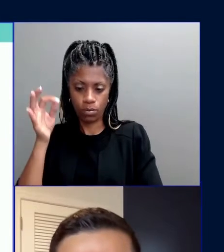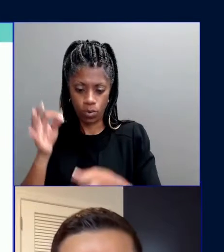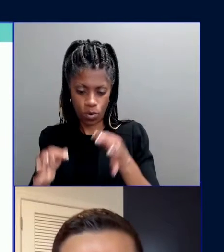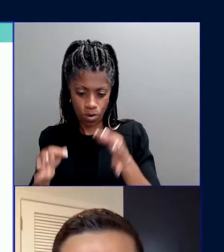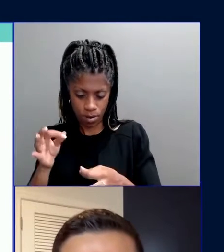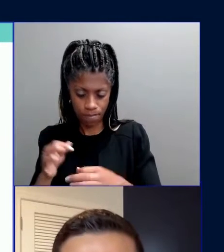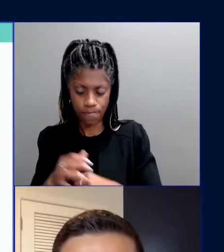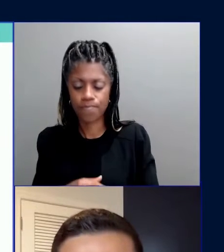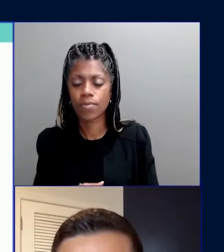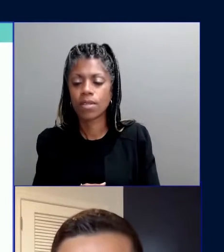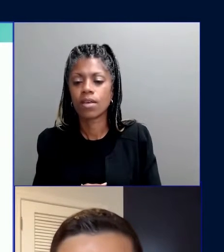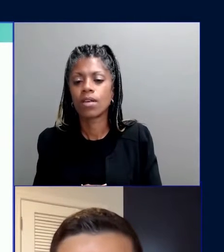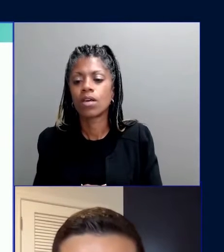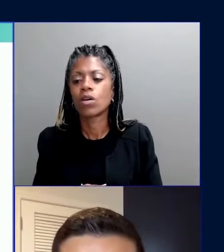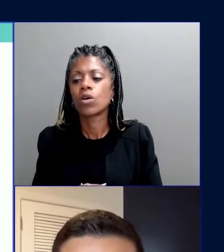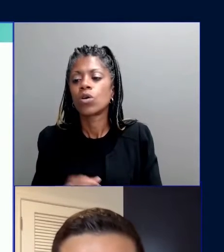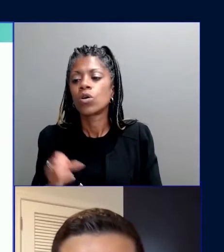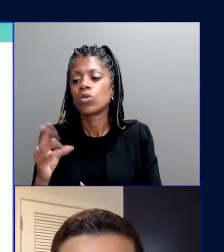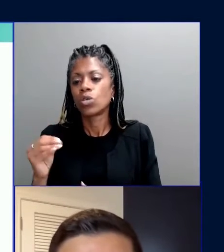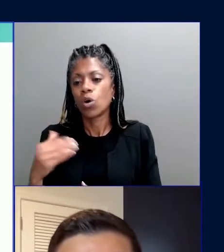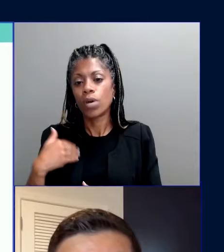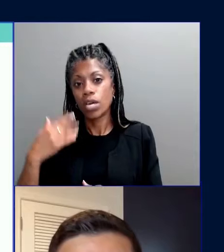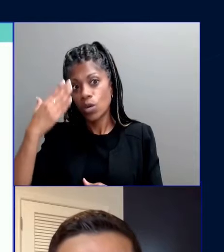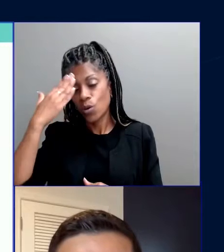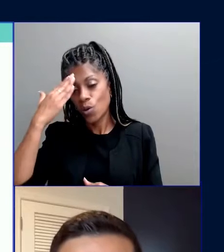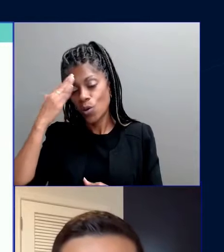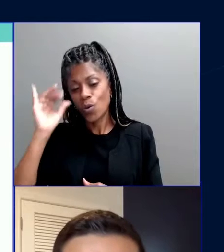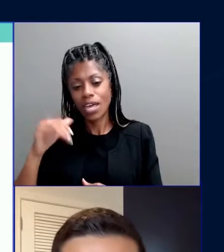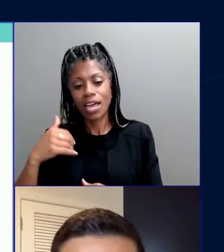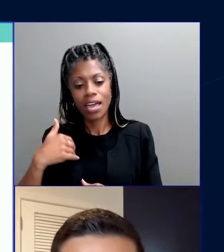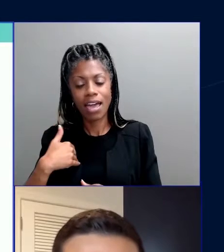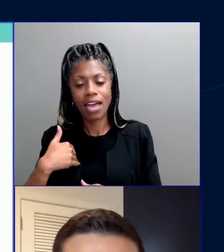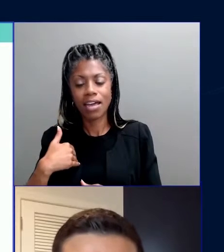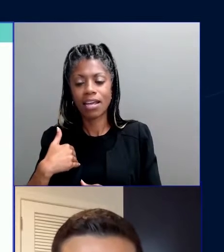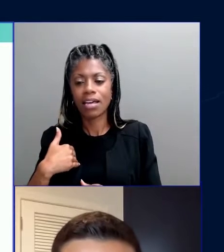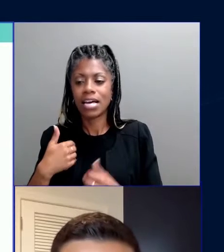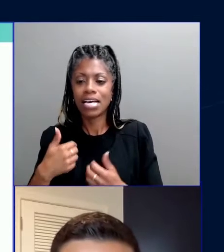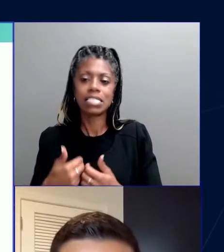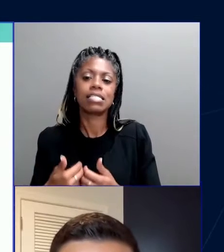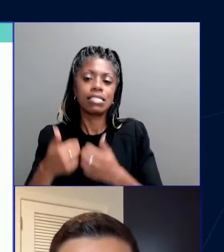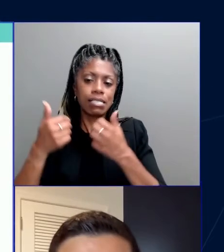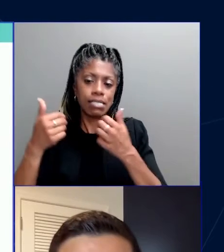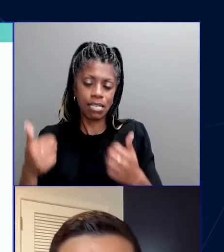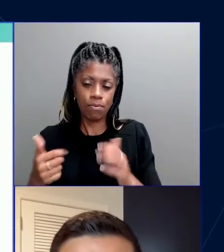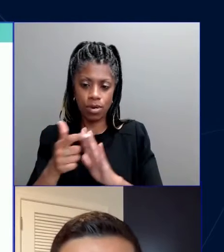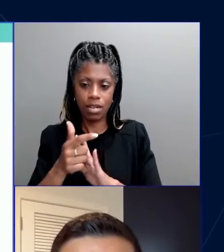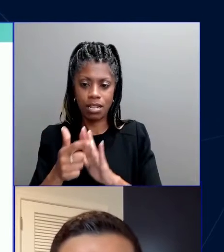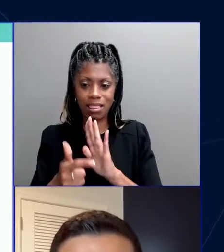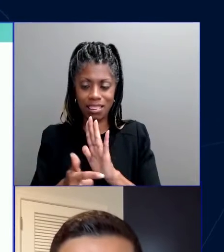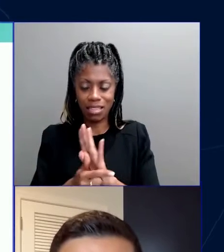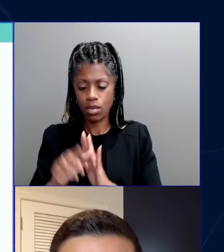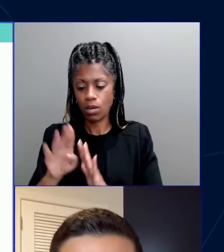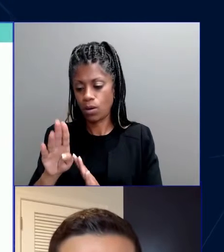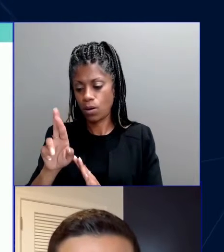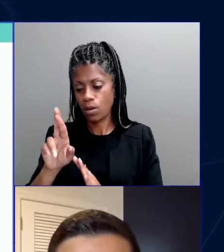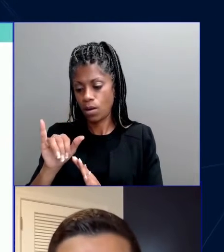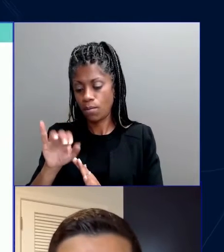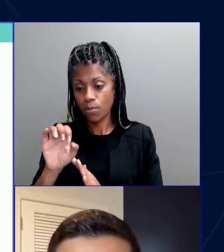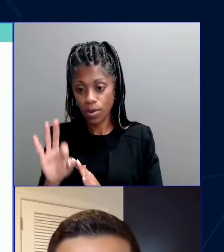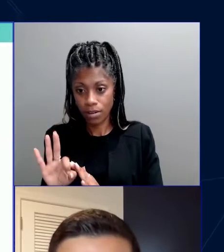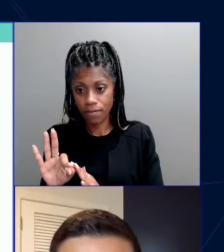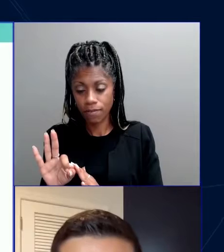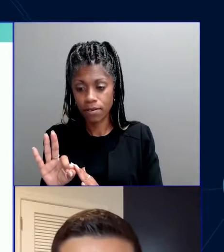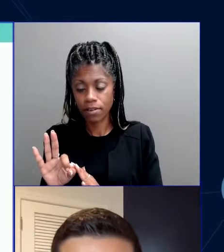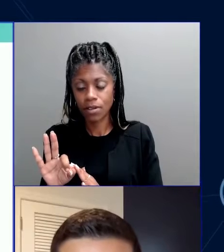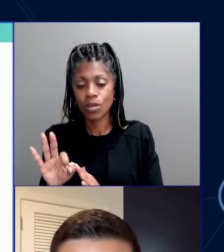aside from the general legal briefs. And so we made a decision to use that to our advantage. And we created the first of its kind